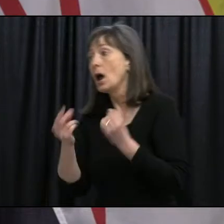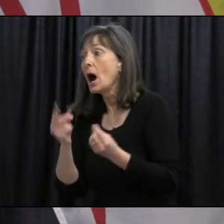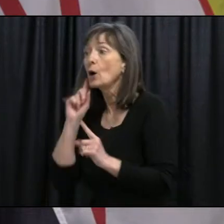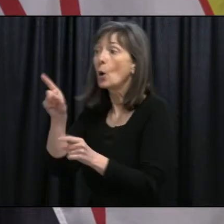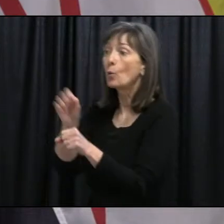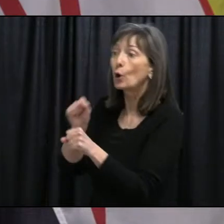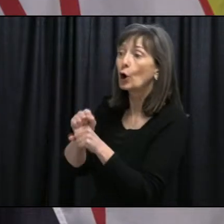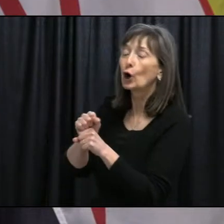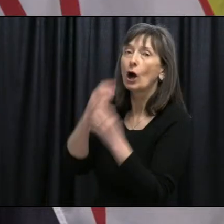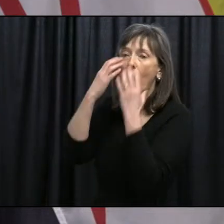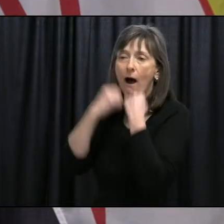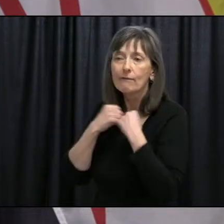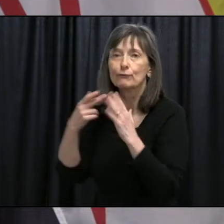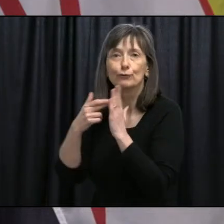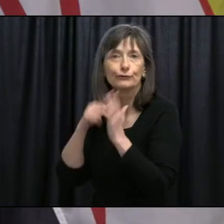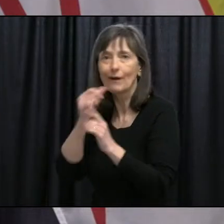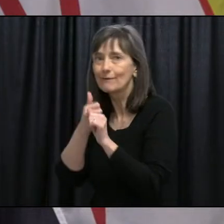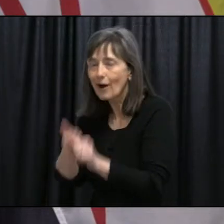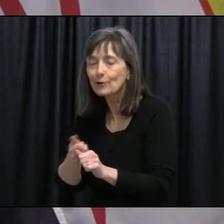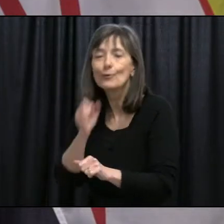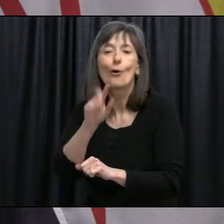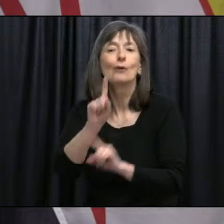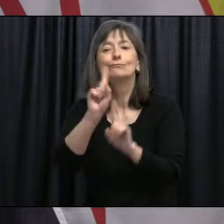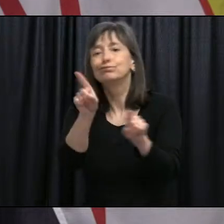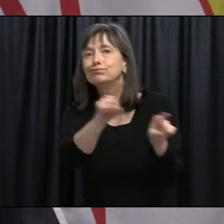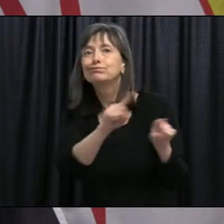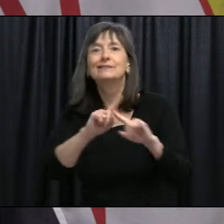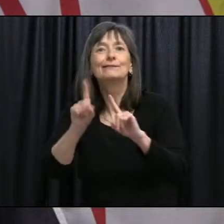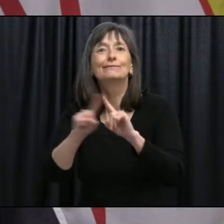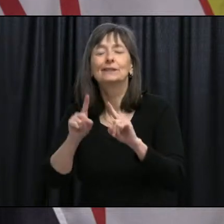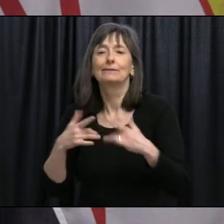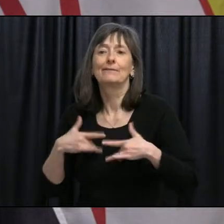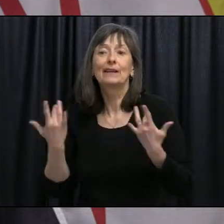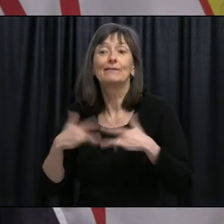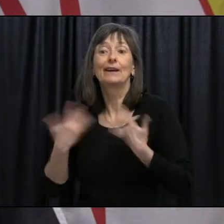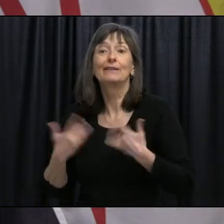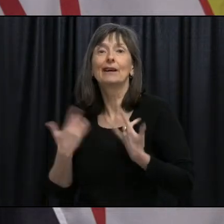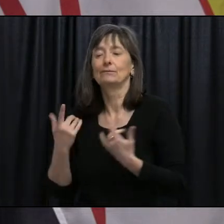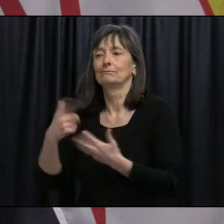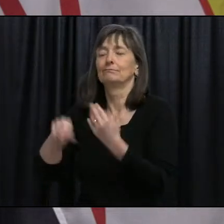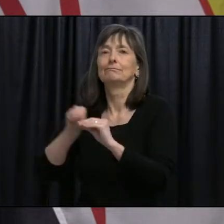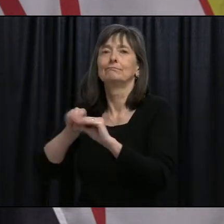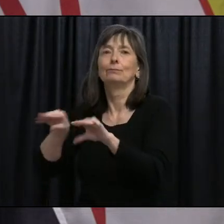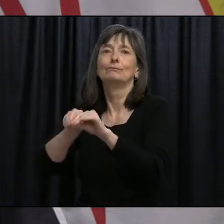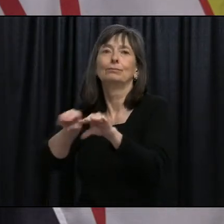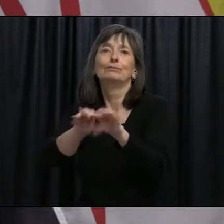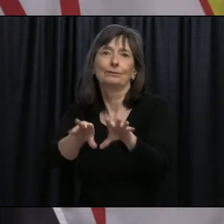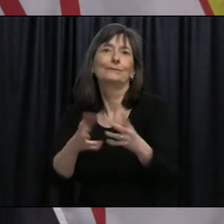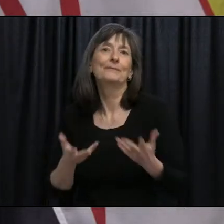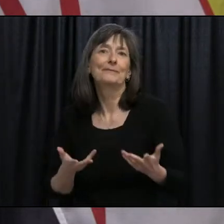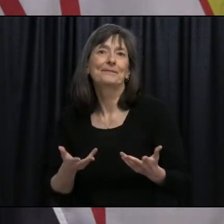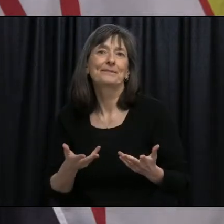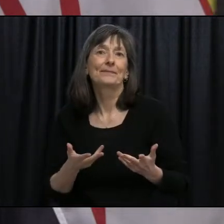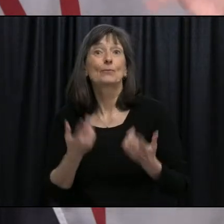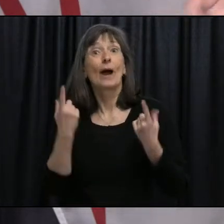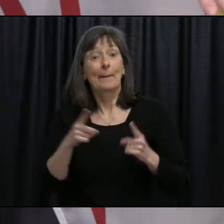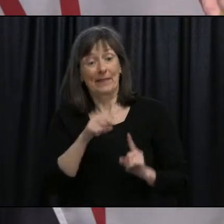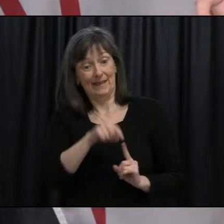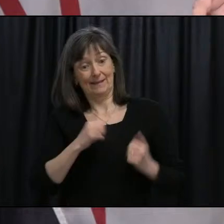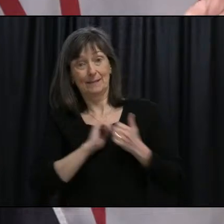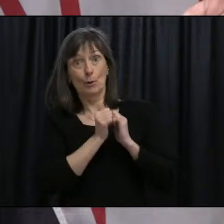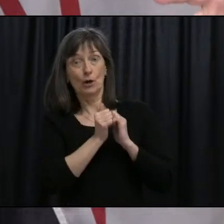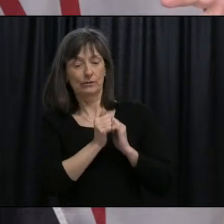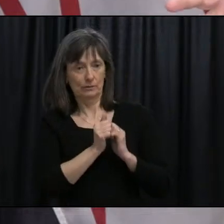the issue that, because what happens is you have an event and you have a number of people infected, but they then take that and